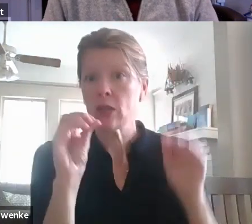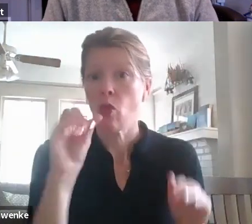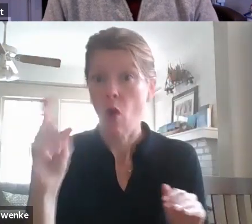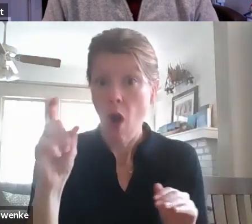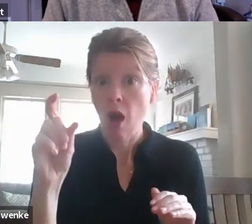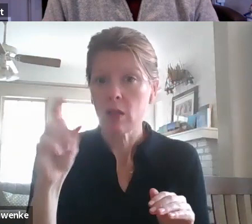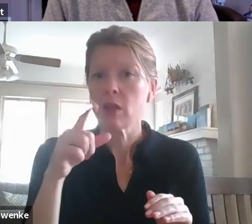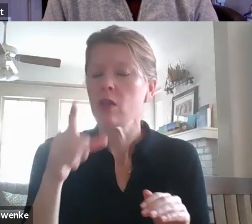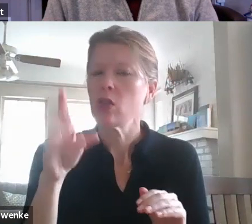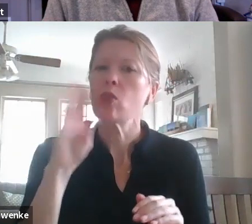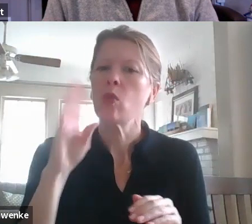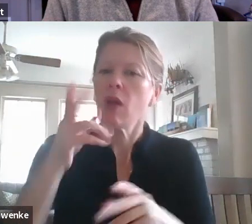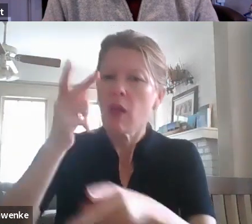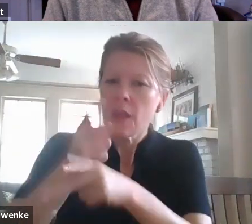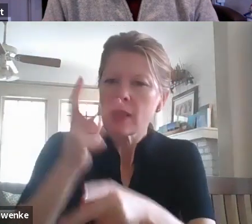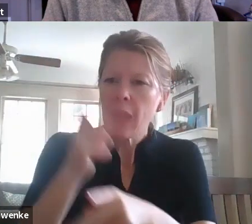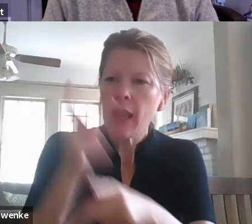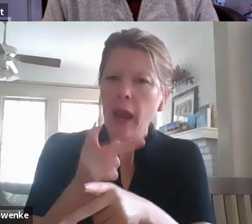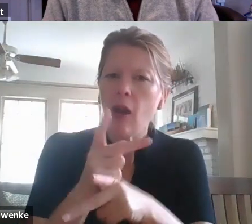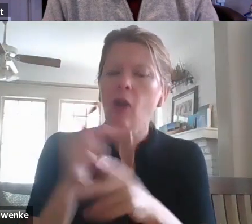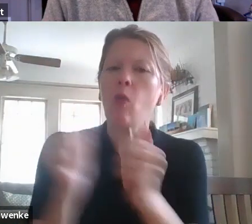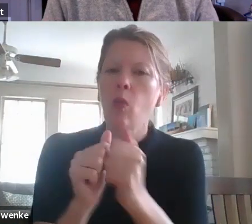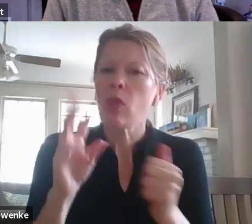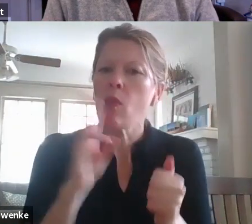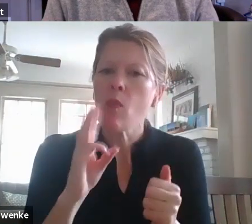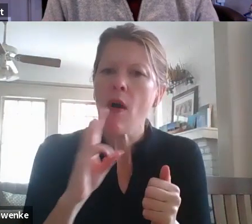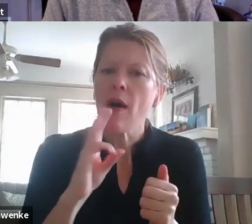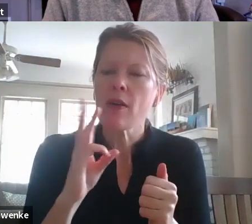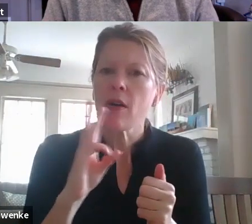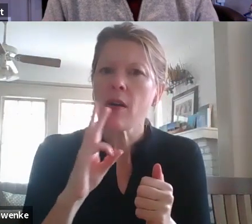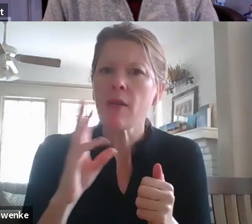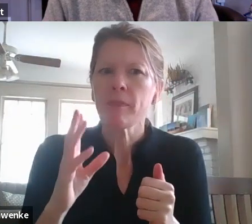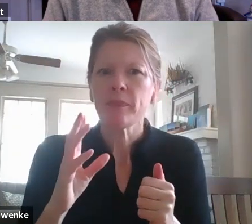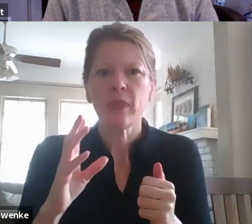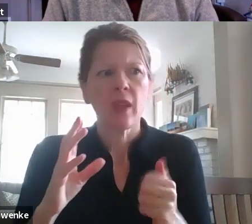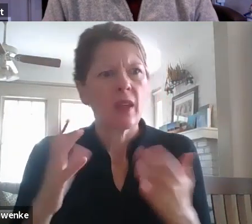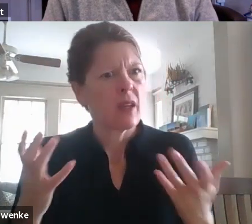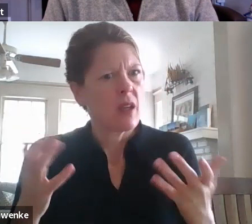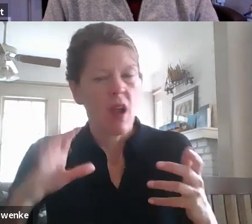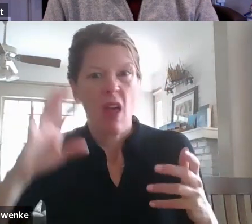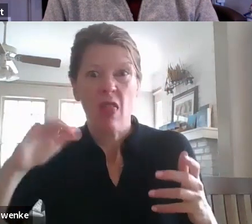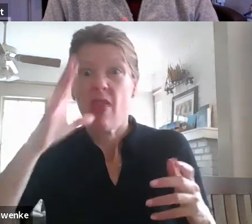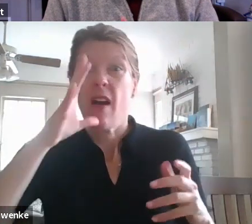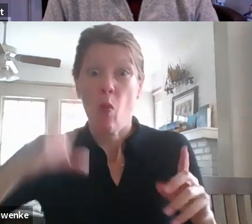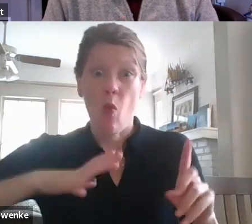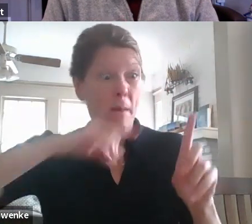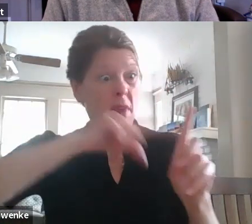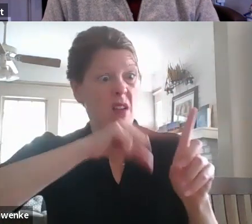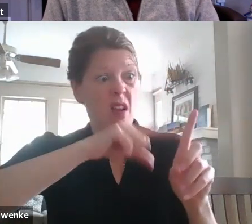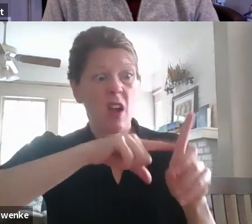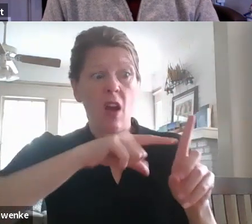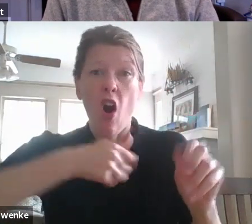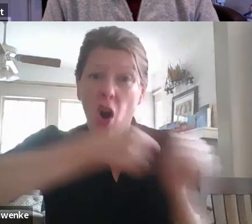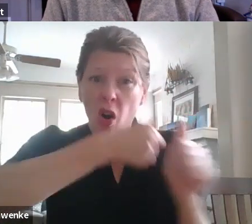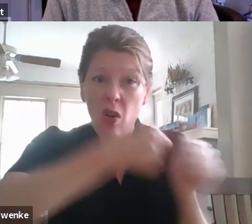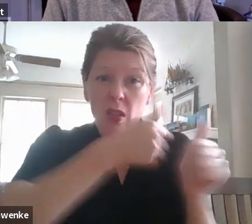woman, a daughter of Abraham, whom Satan bound for 18 long years, be set free from this